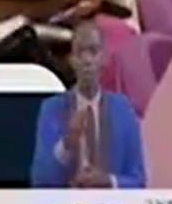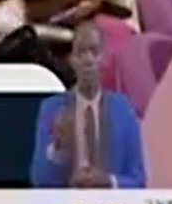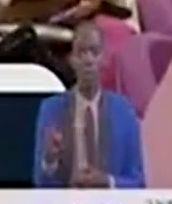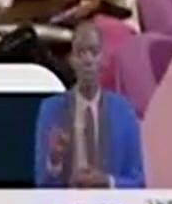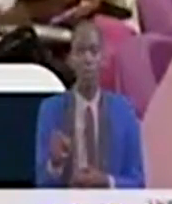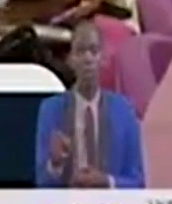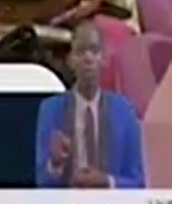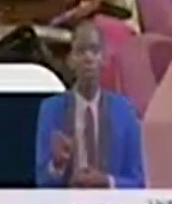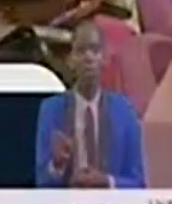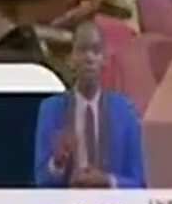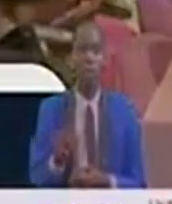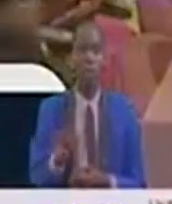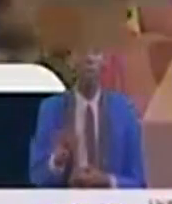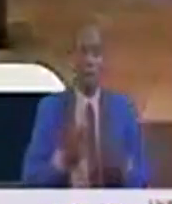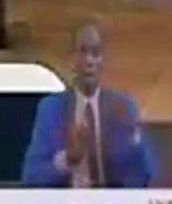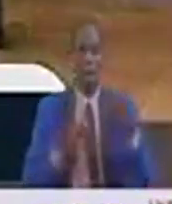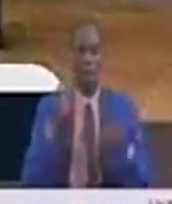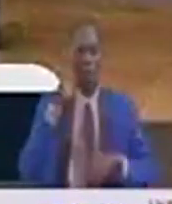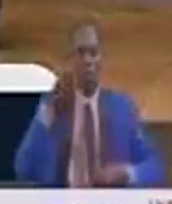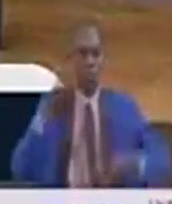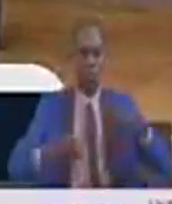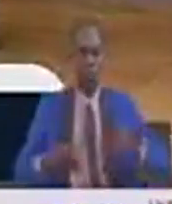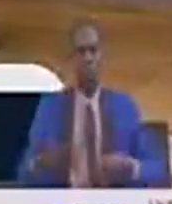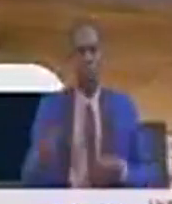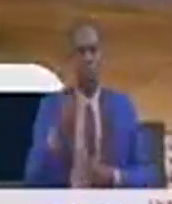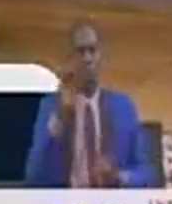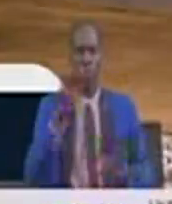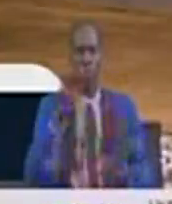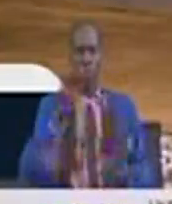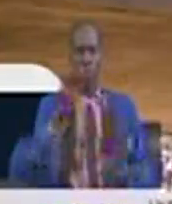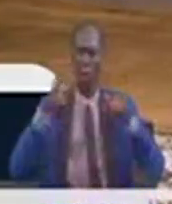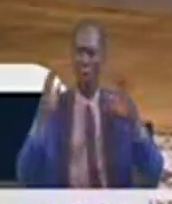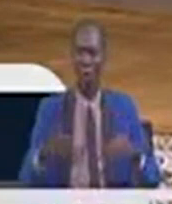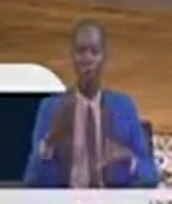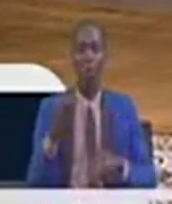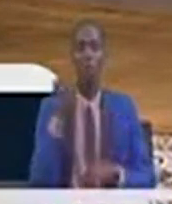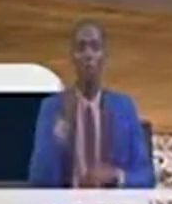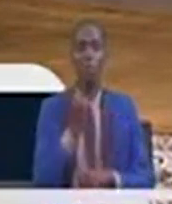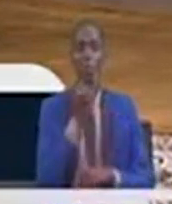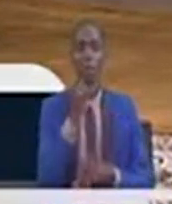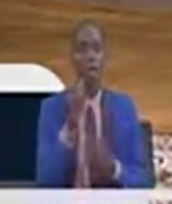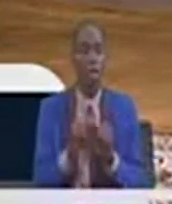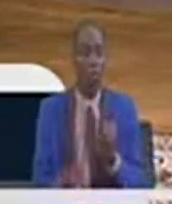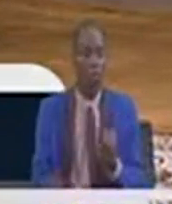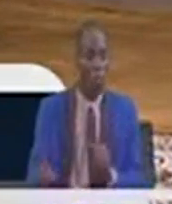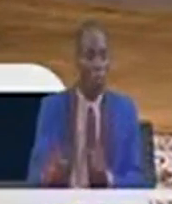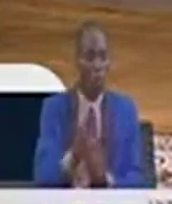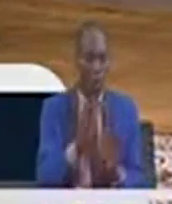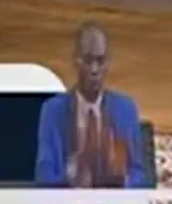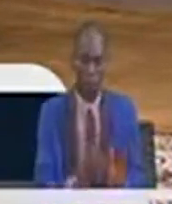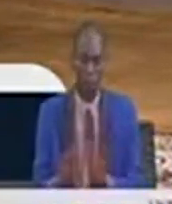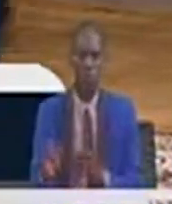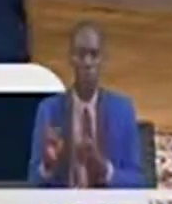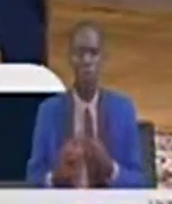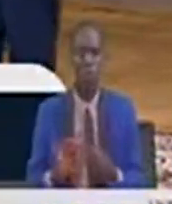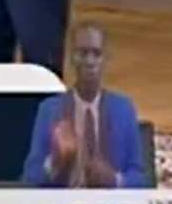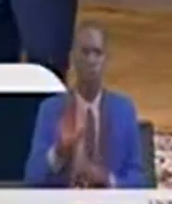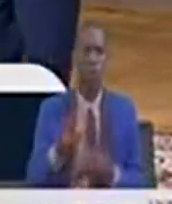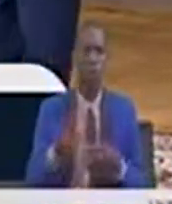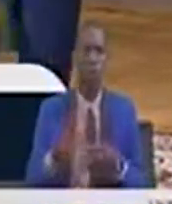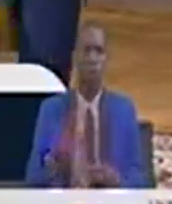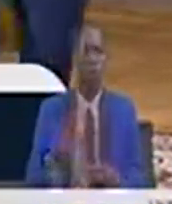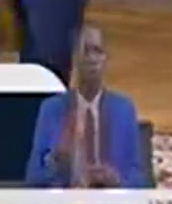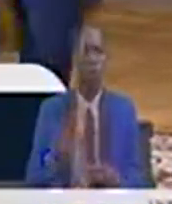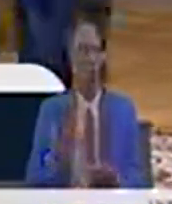I will judge you, O house of Israel, everyone according to his ways, says